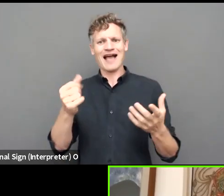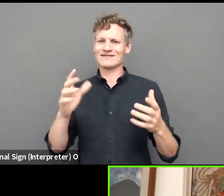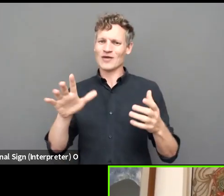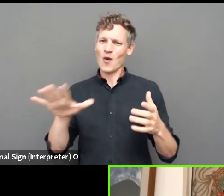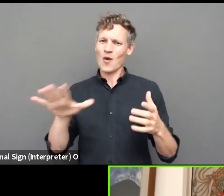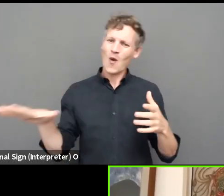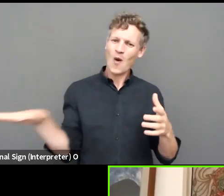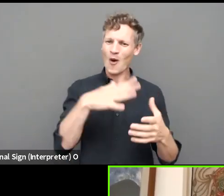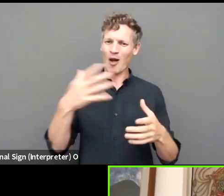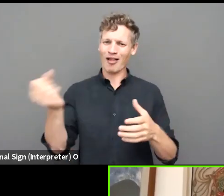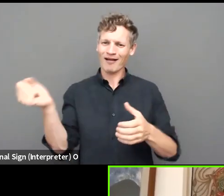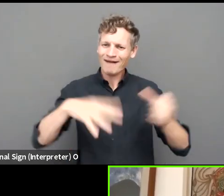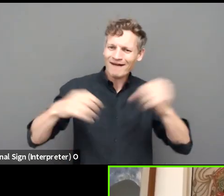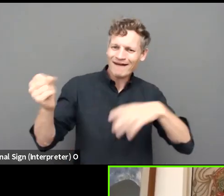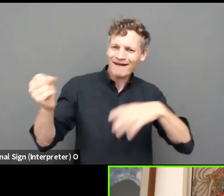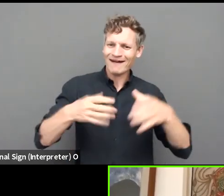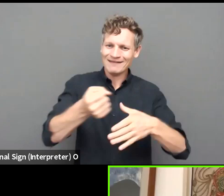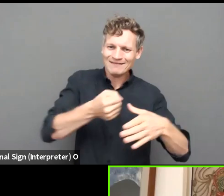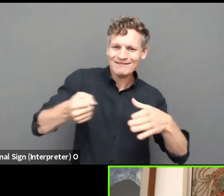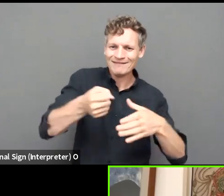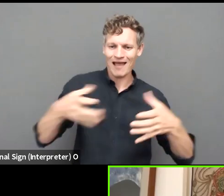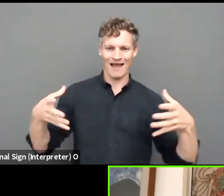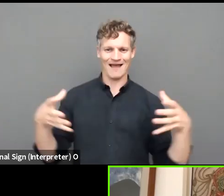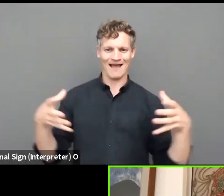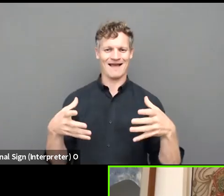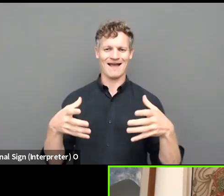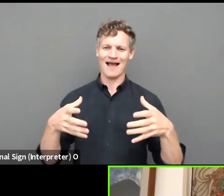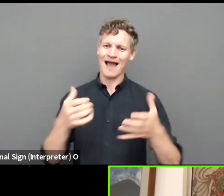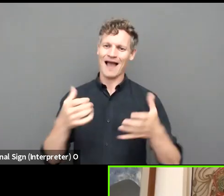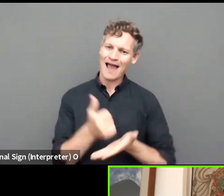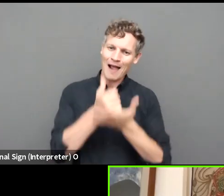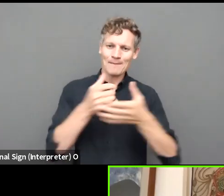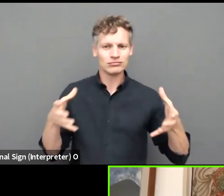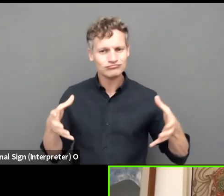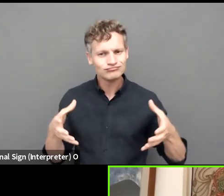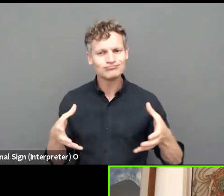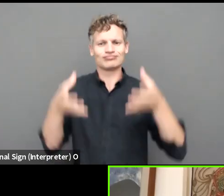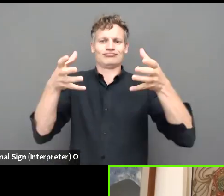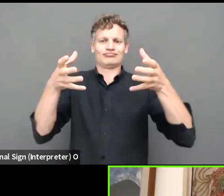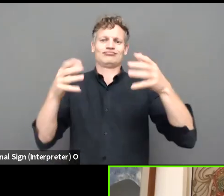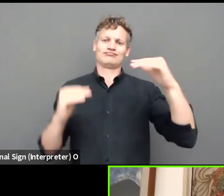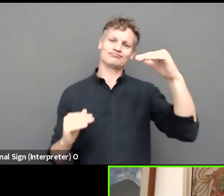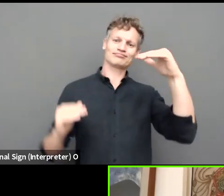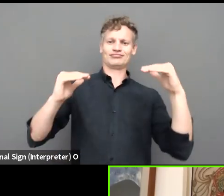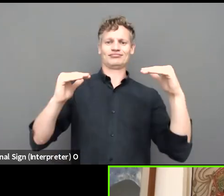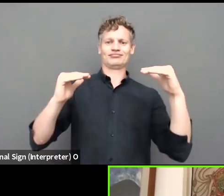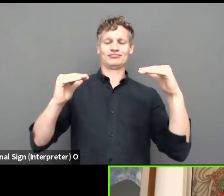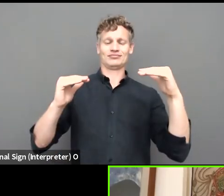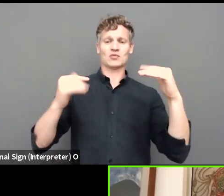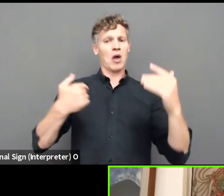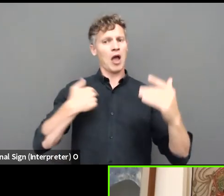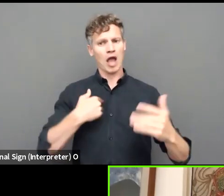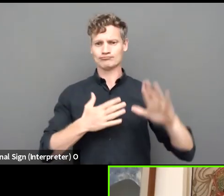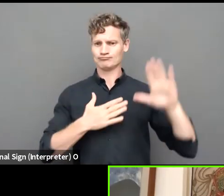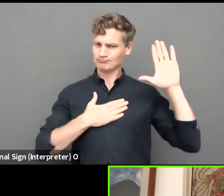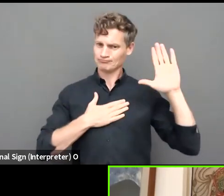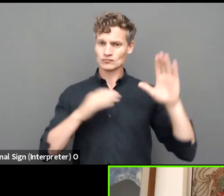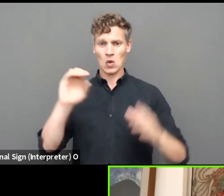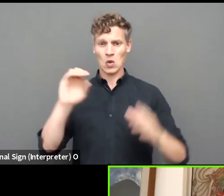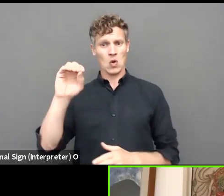friends, ladies and gentlemen, at the OECD, we remain committed to